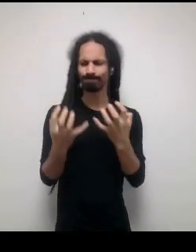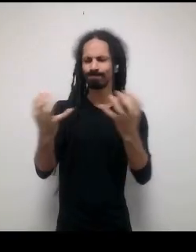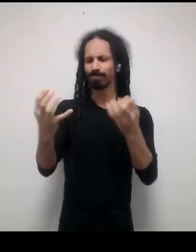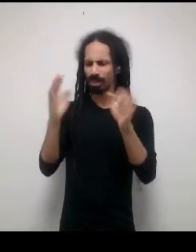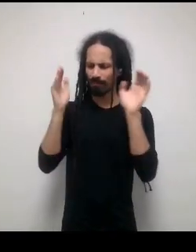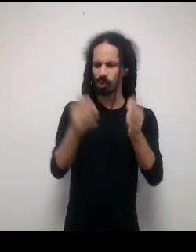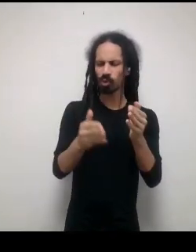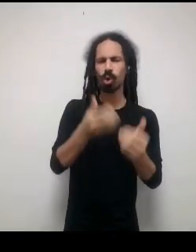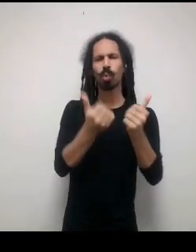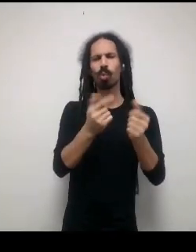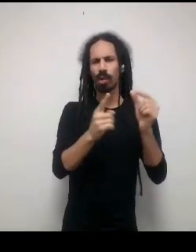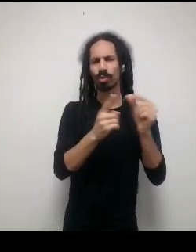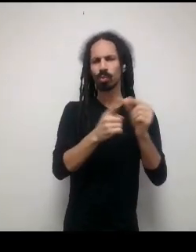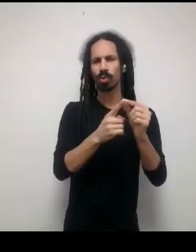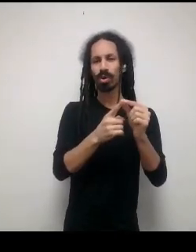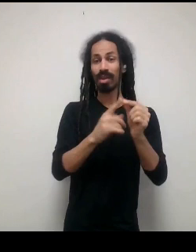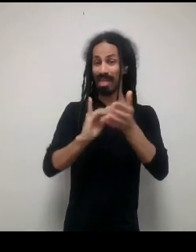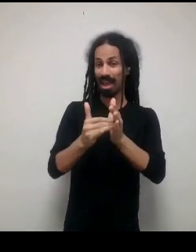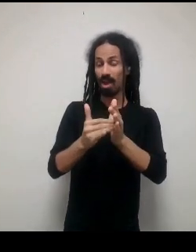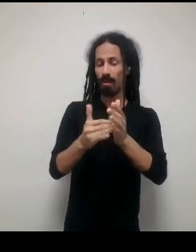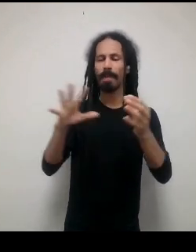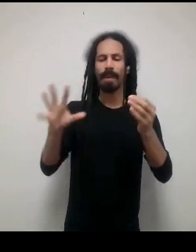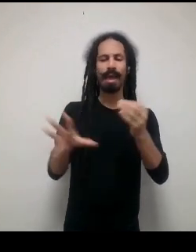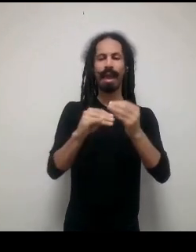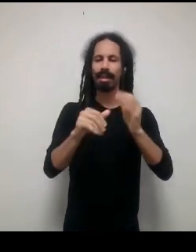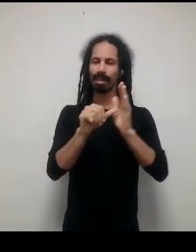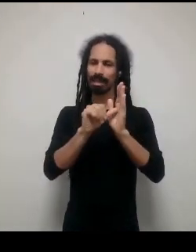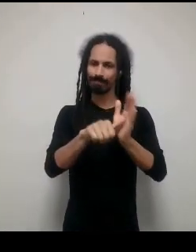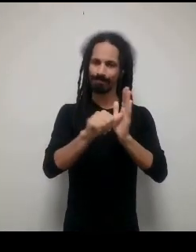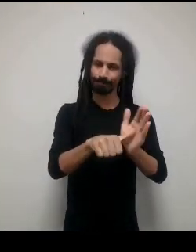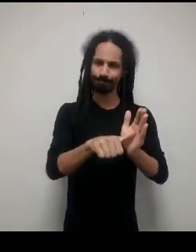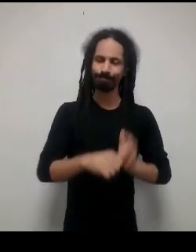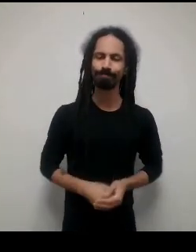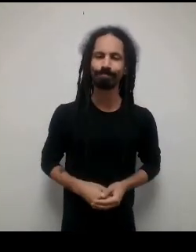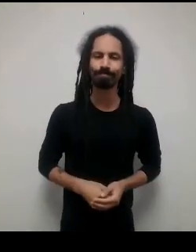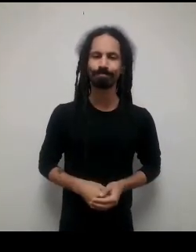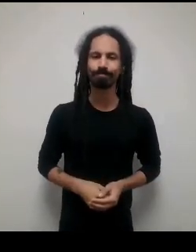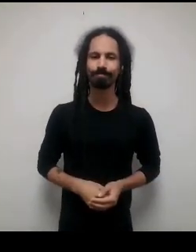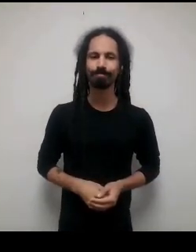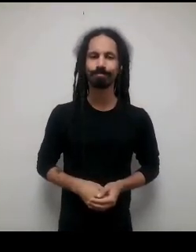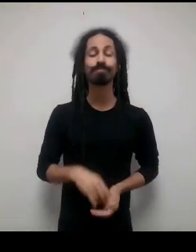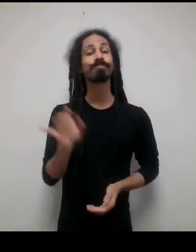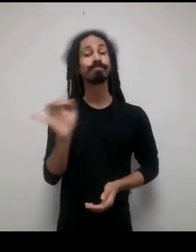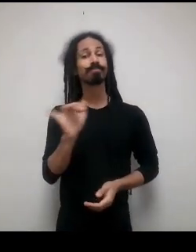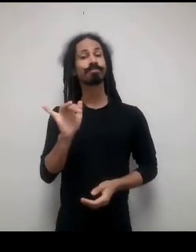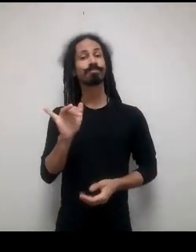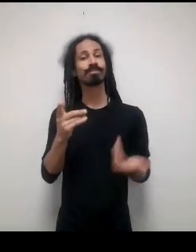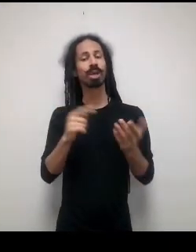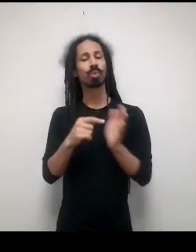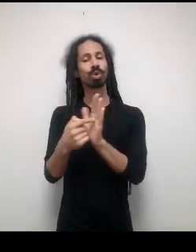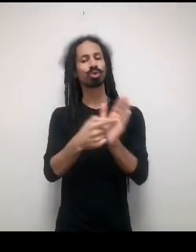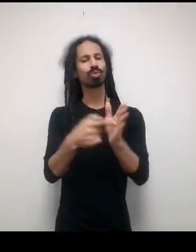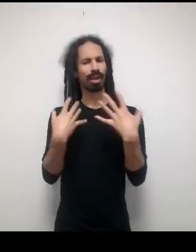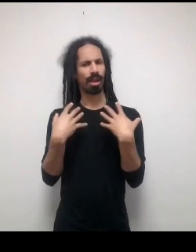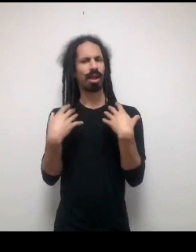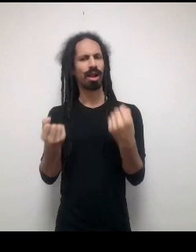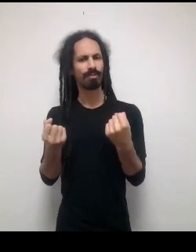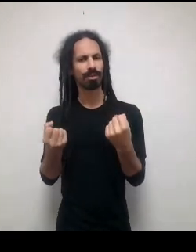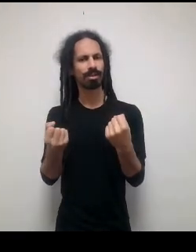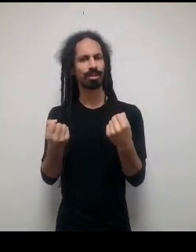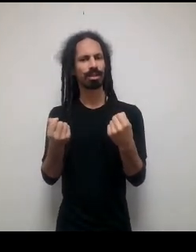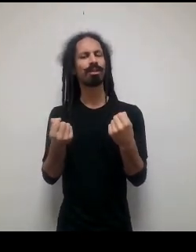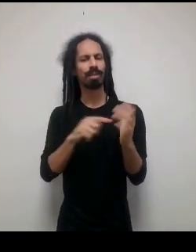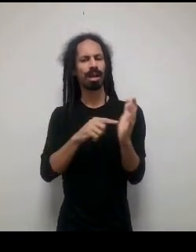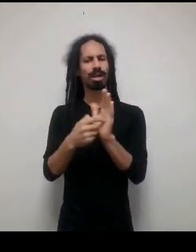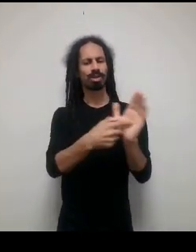using intonation to do that. We can also project confidence when we focus on what intonation